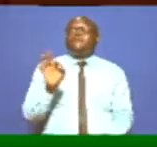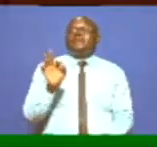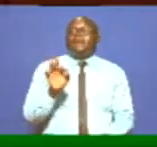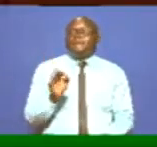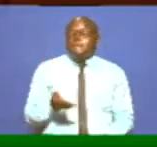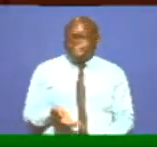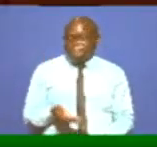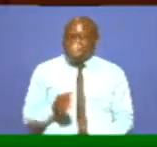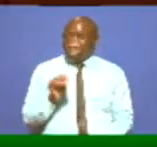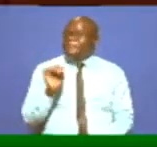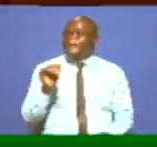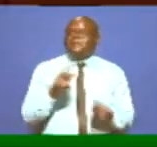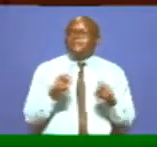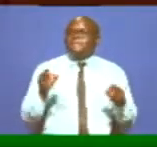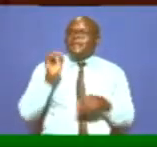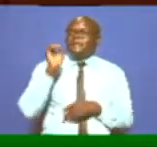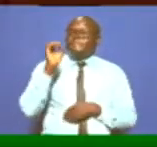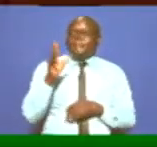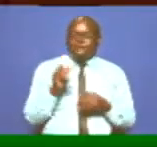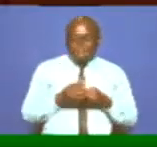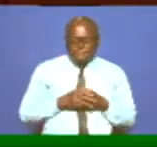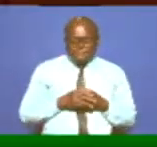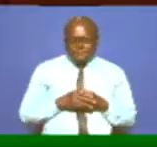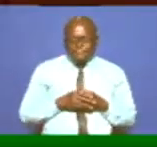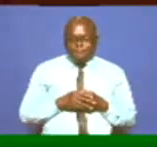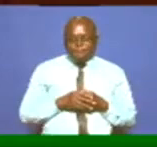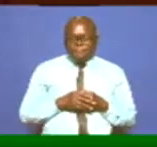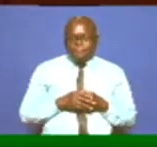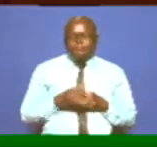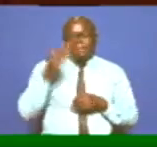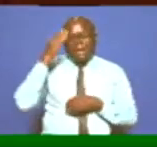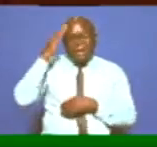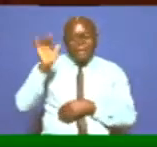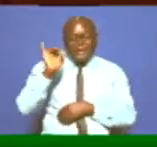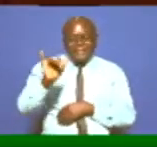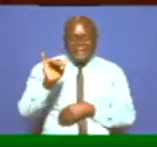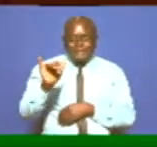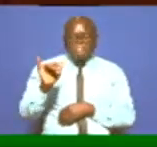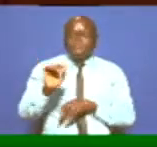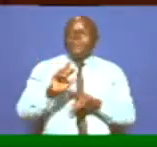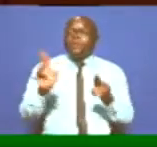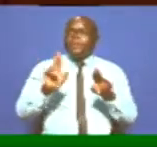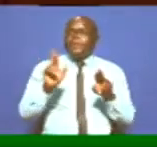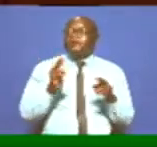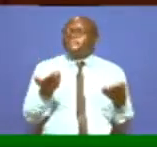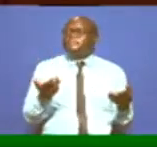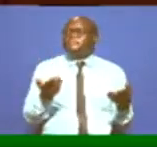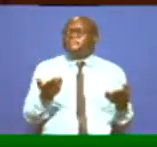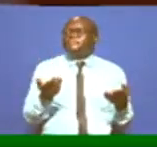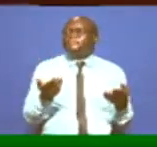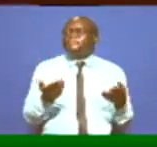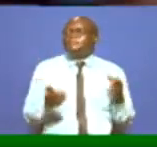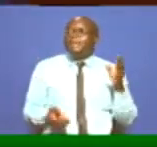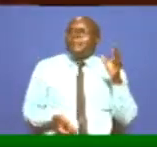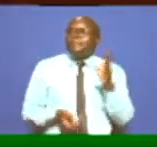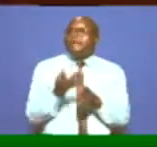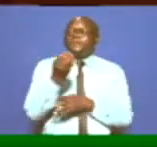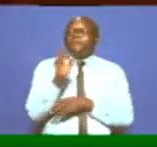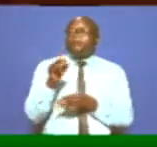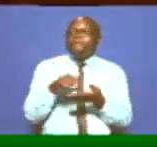is very, very expensive. And considering that it is already, the production of